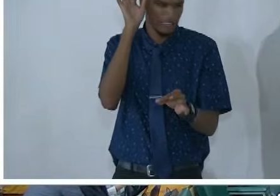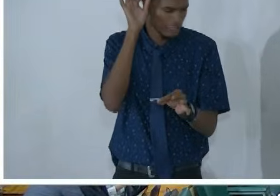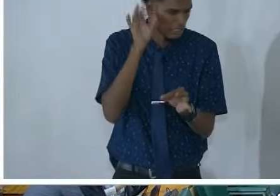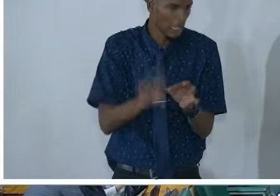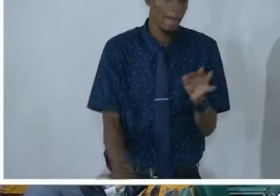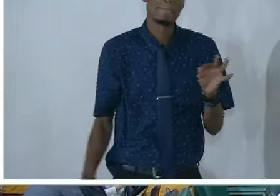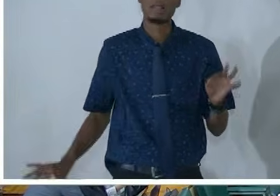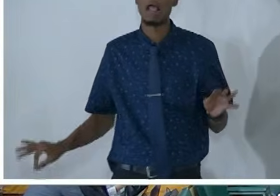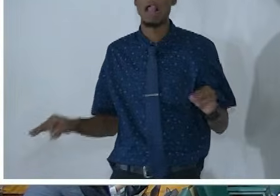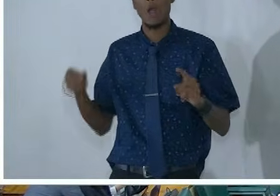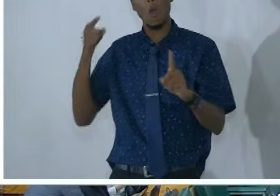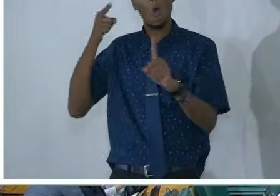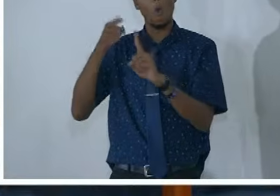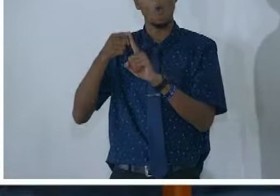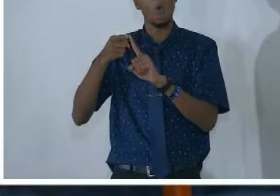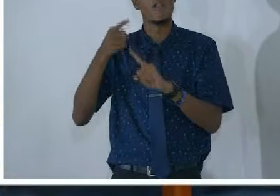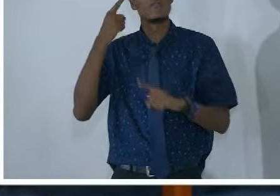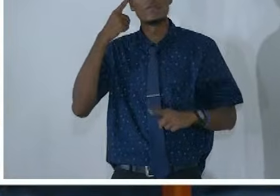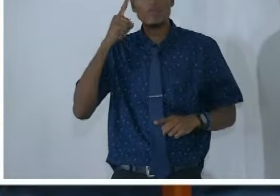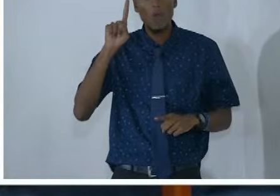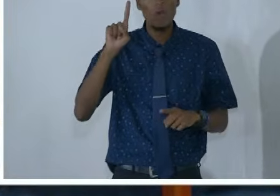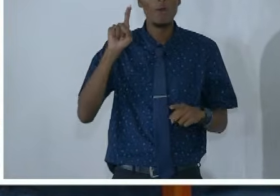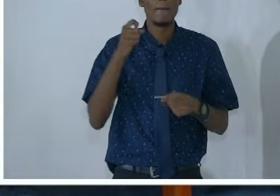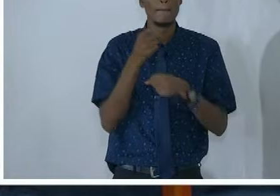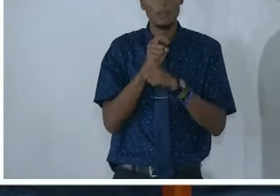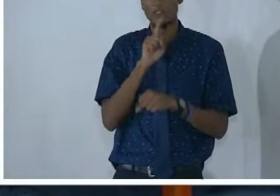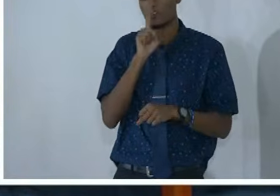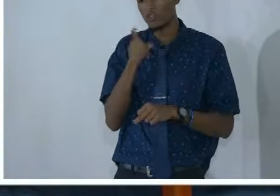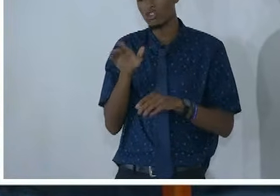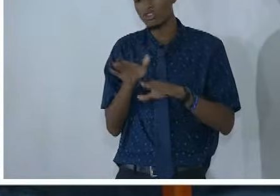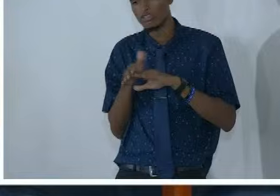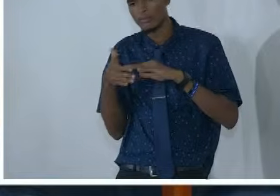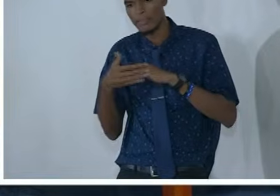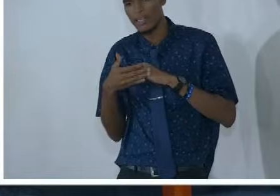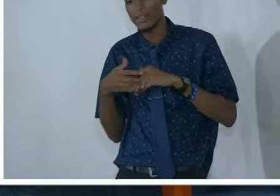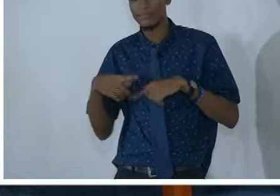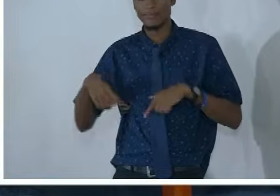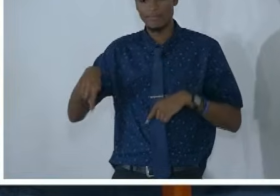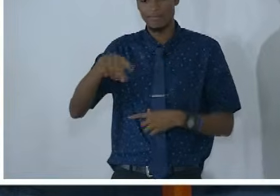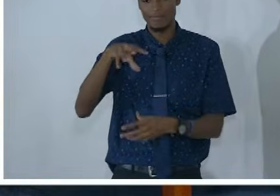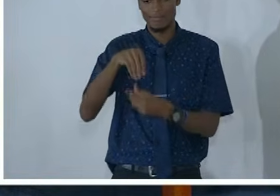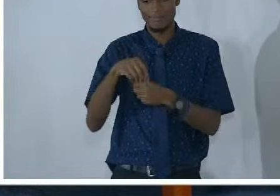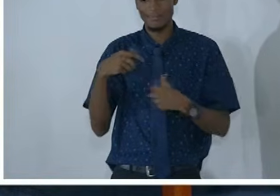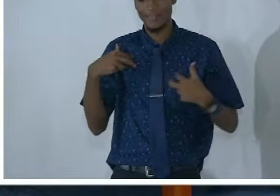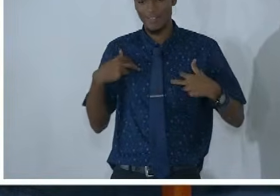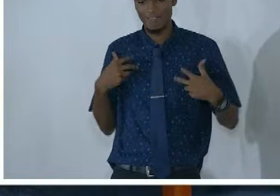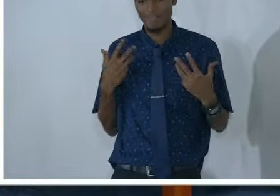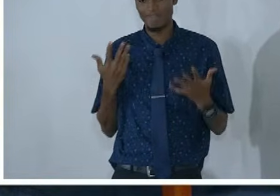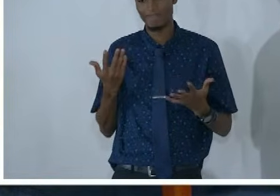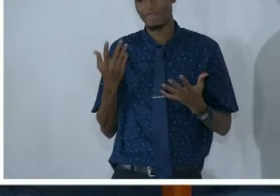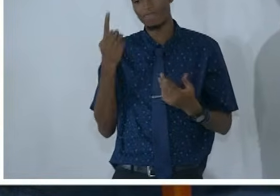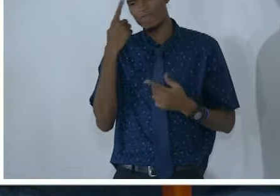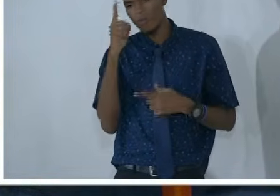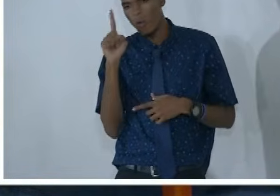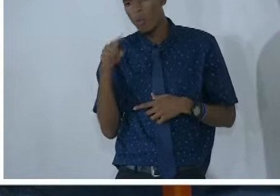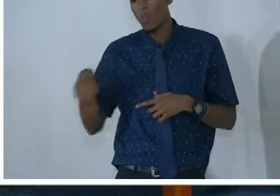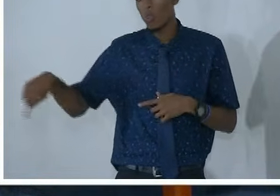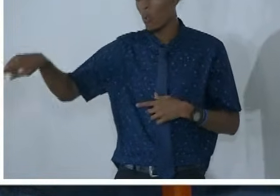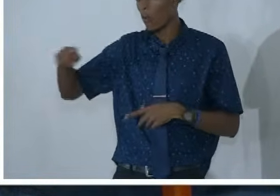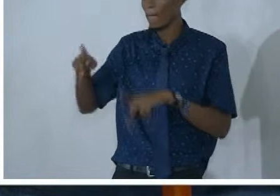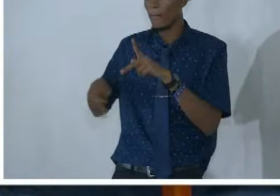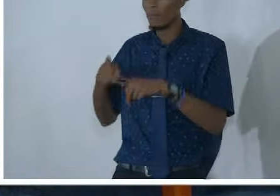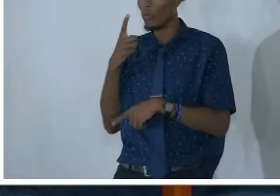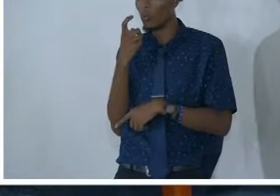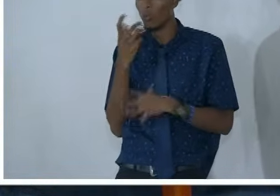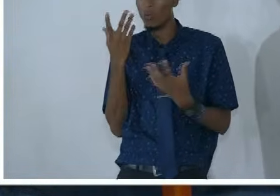code for arbitration in Jamaica, which was consistent with the aspirations of those who wanted Jamaica to